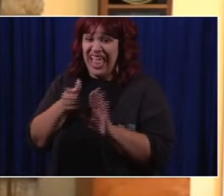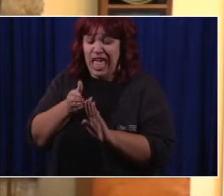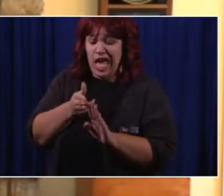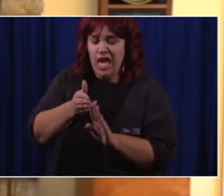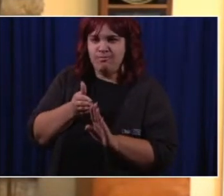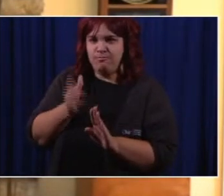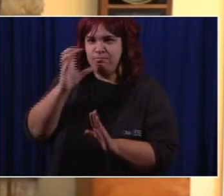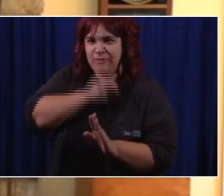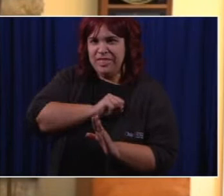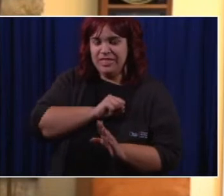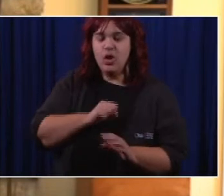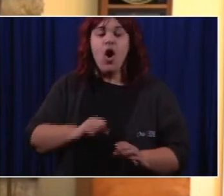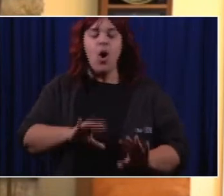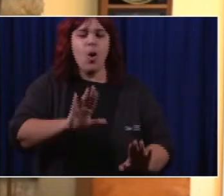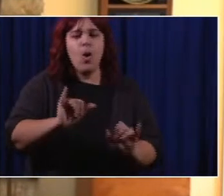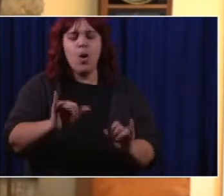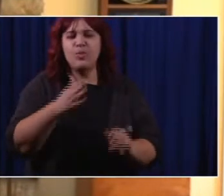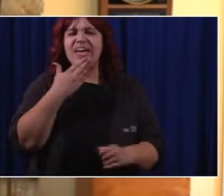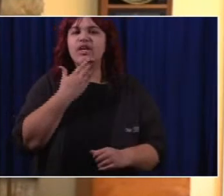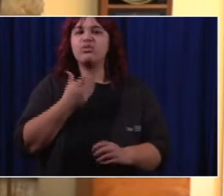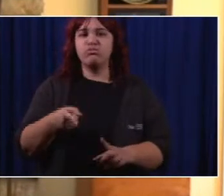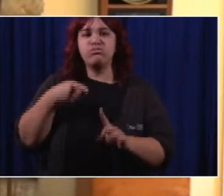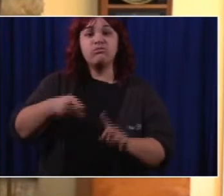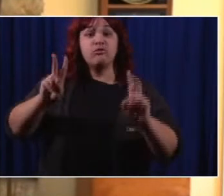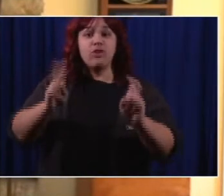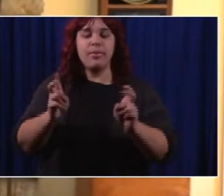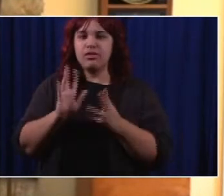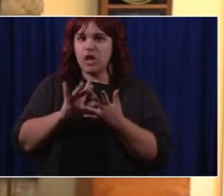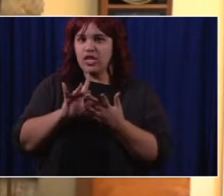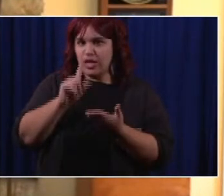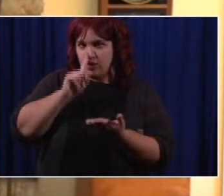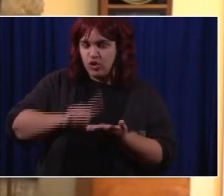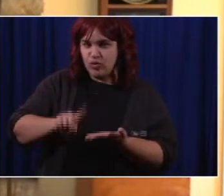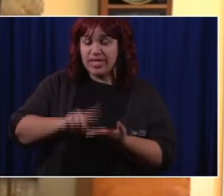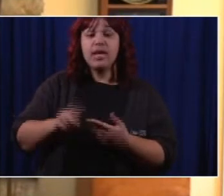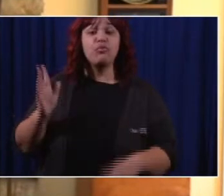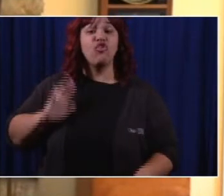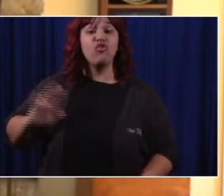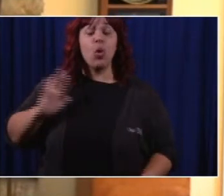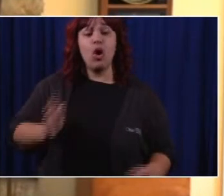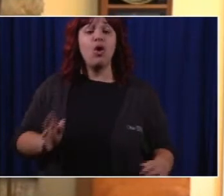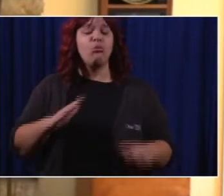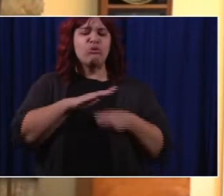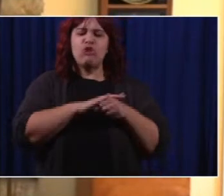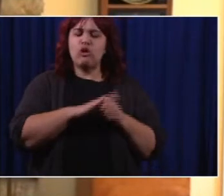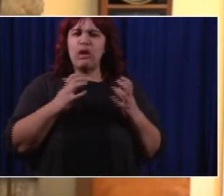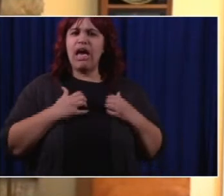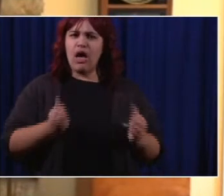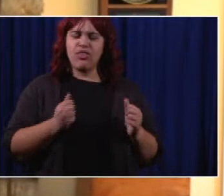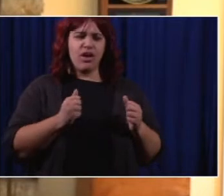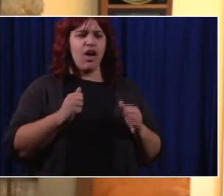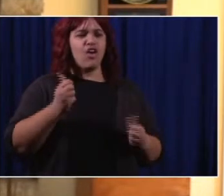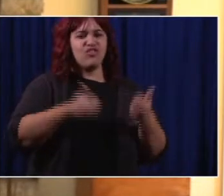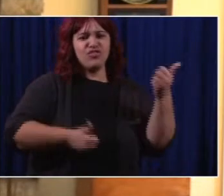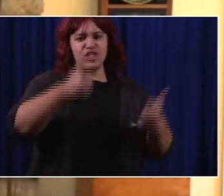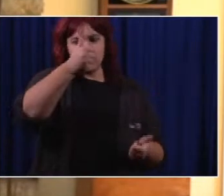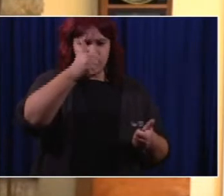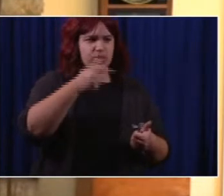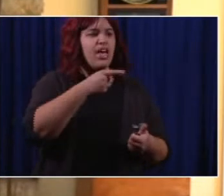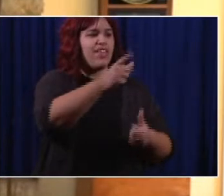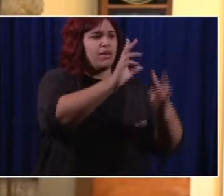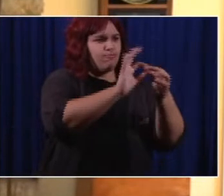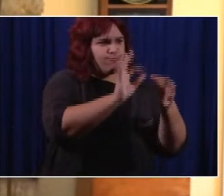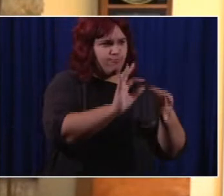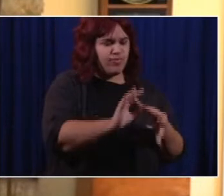thank you. Just again on the contact tracing, you have said previously that local health officials have been reporting that contact tracing shows COVID-19